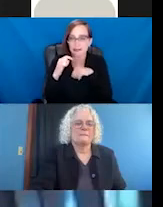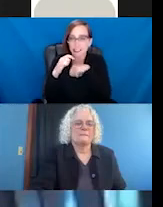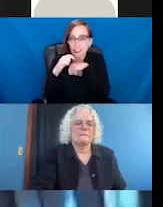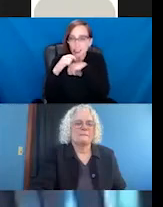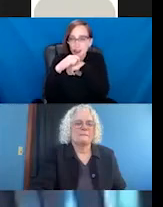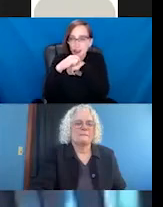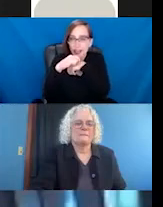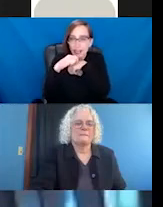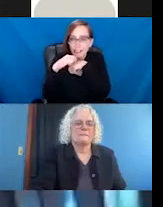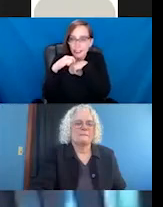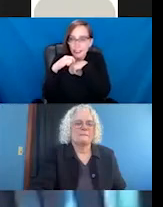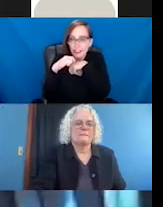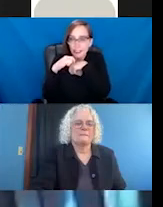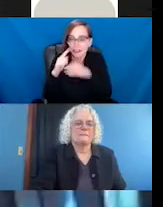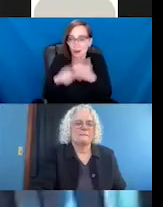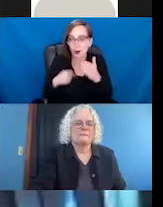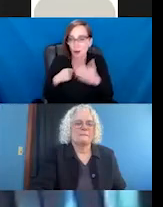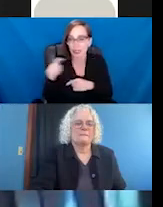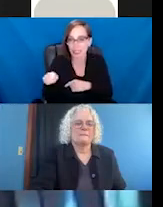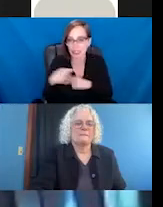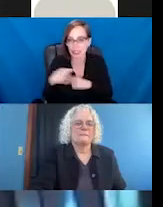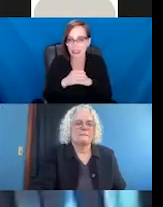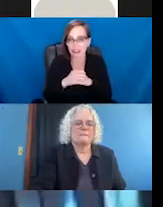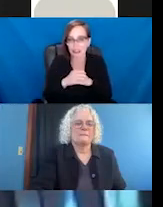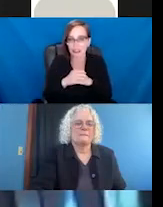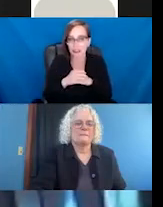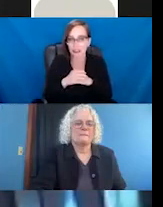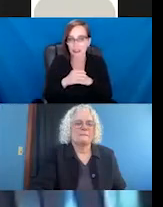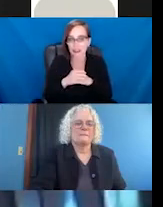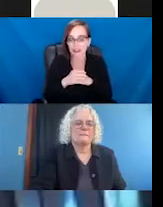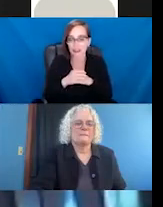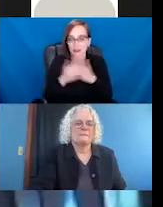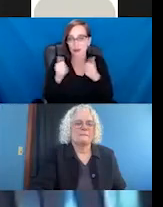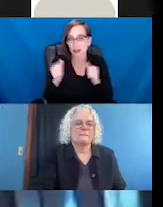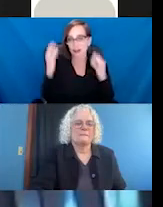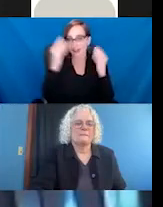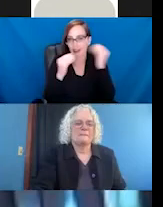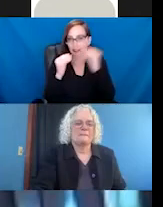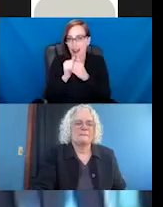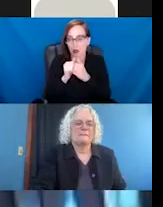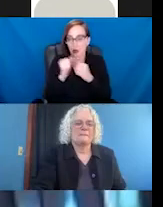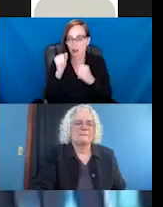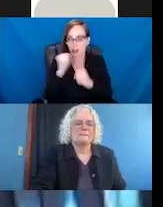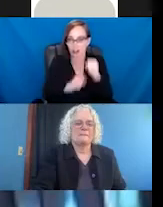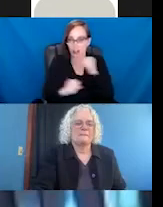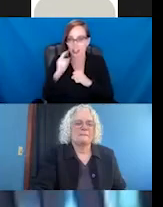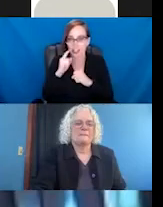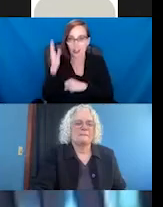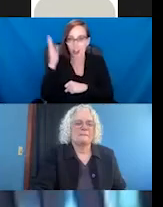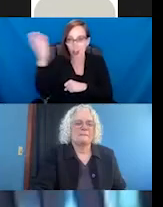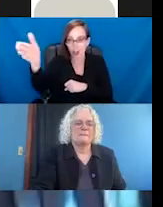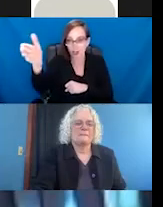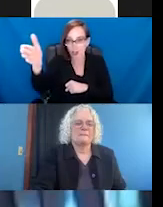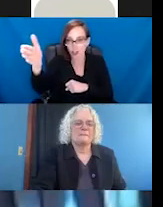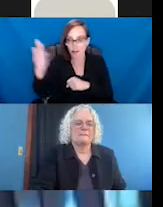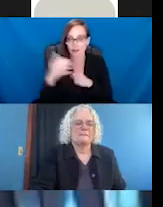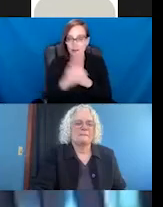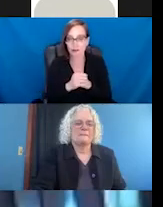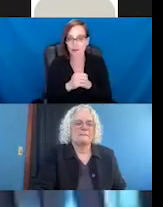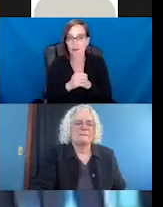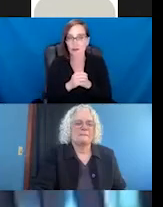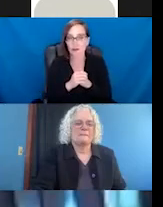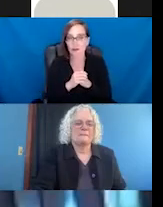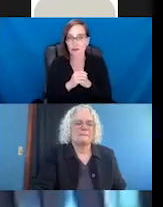we can look at how do we strategize for the long term in terms of what we need to do and our needs. And